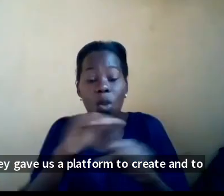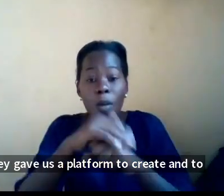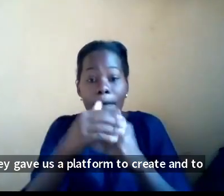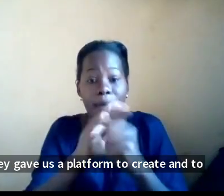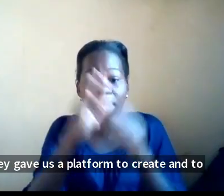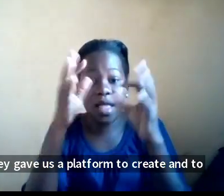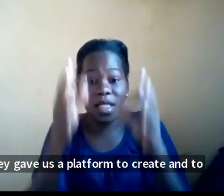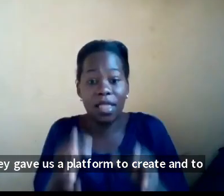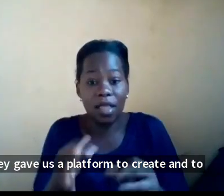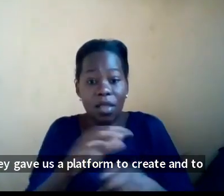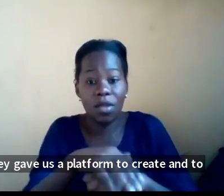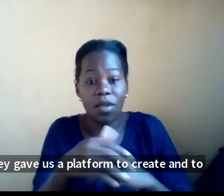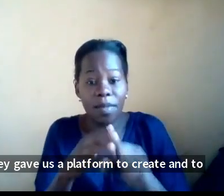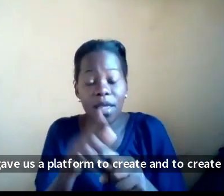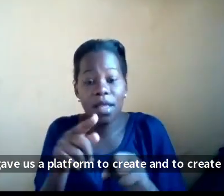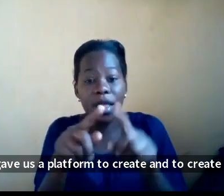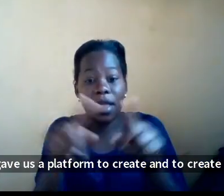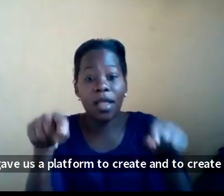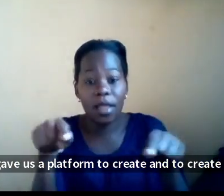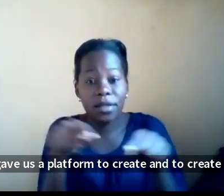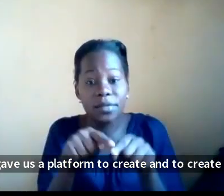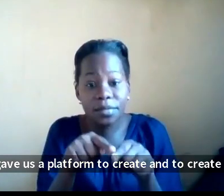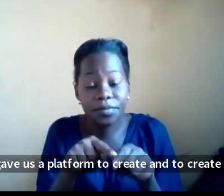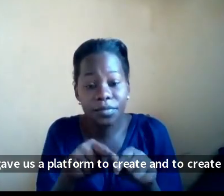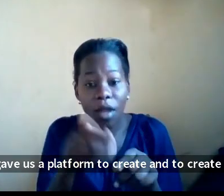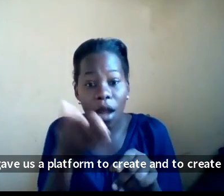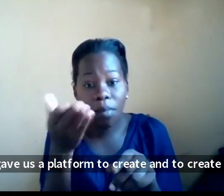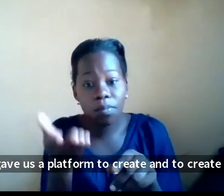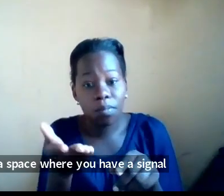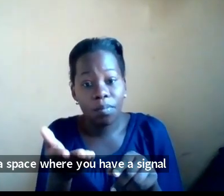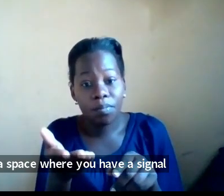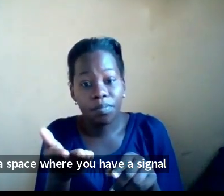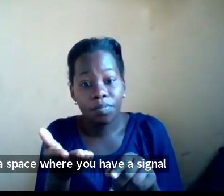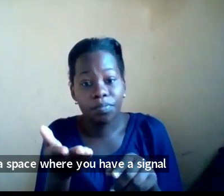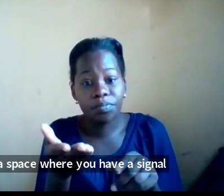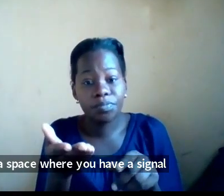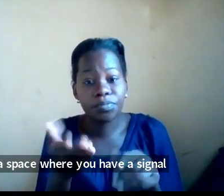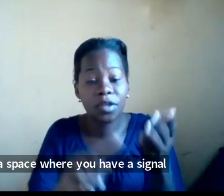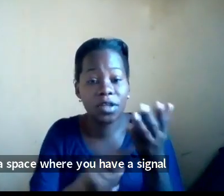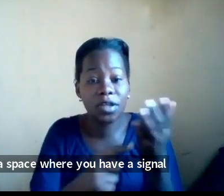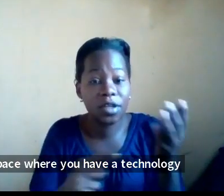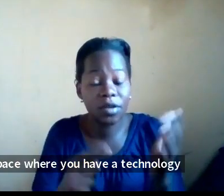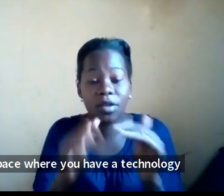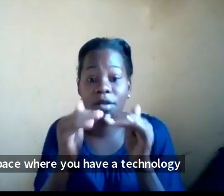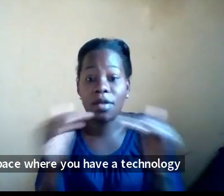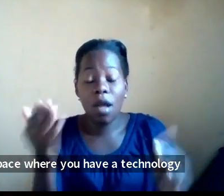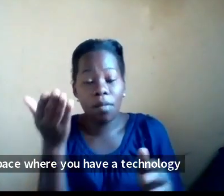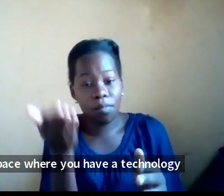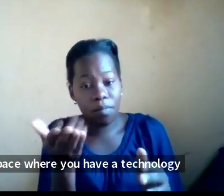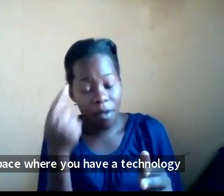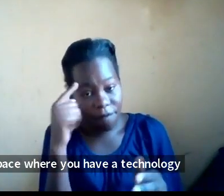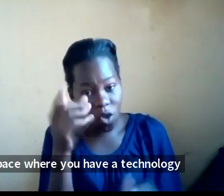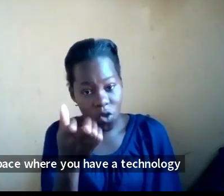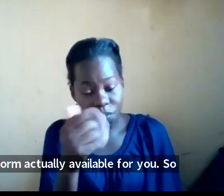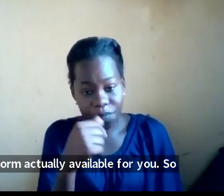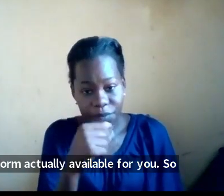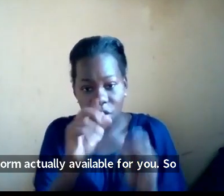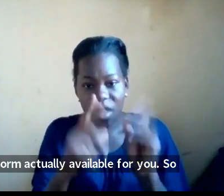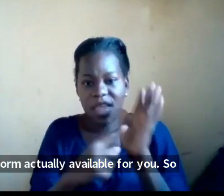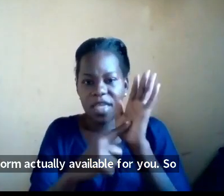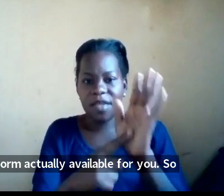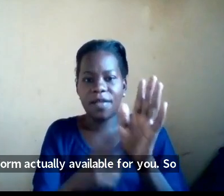in a space where you have a technology platform actually available for you. So if you have,